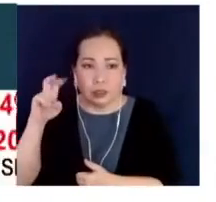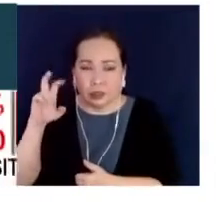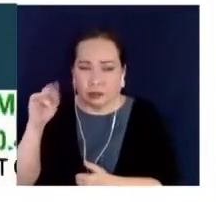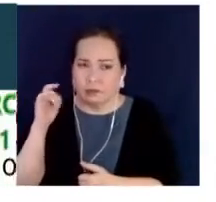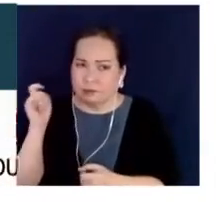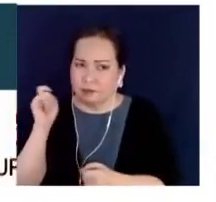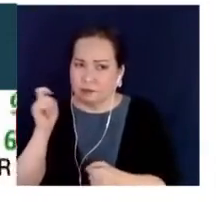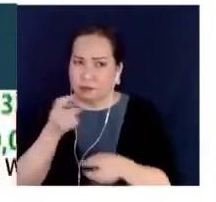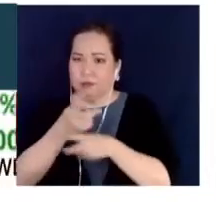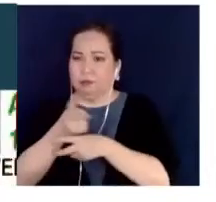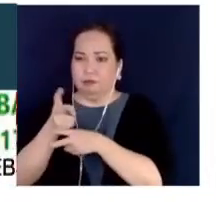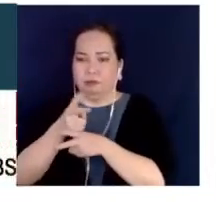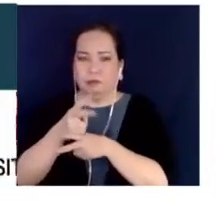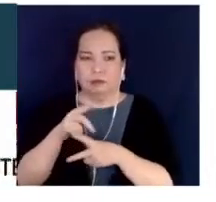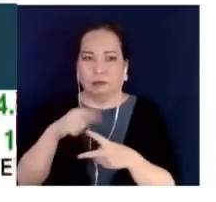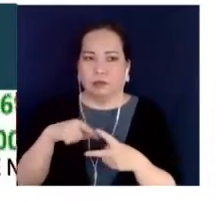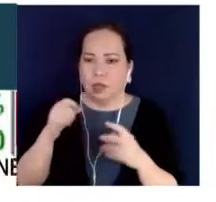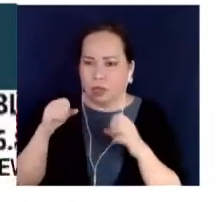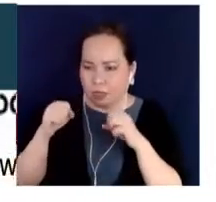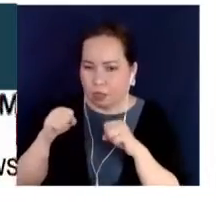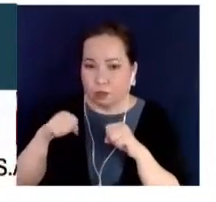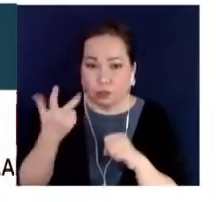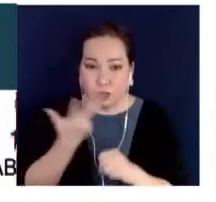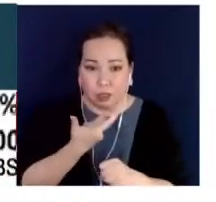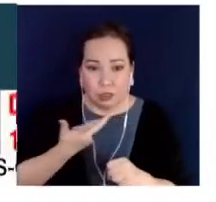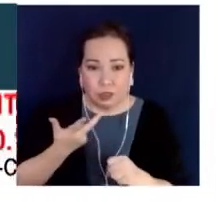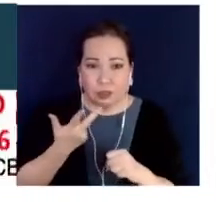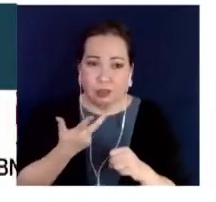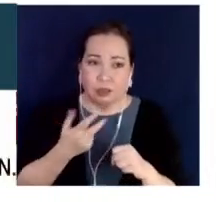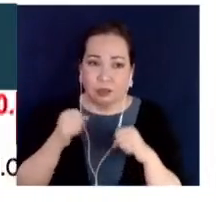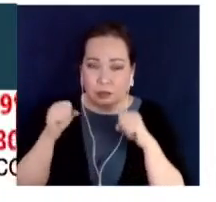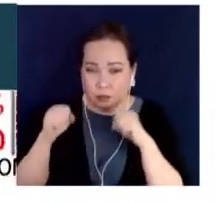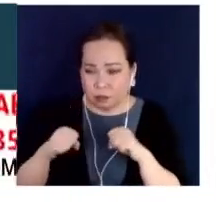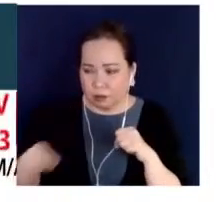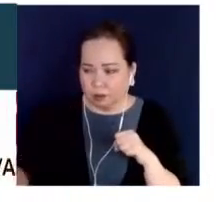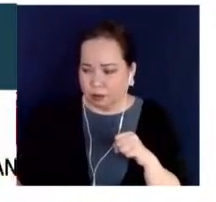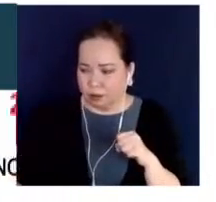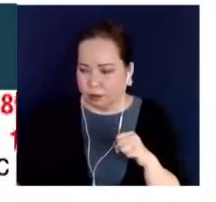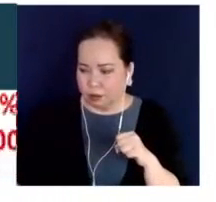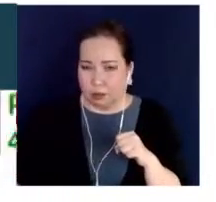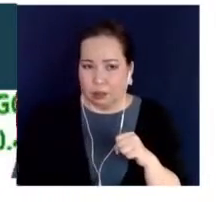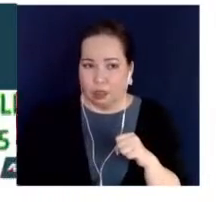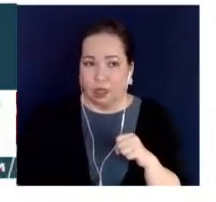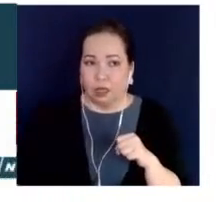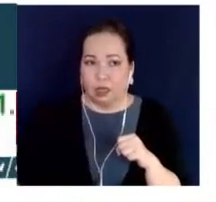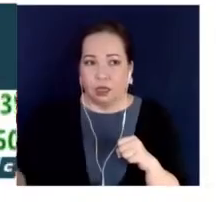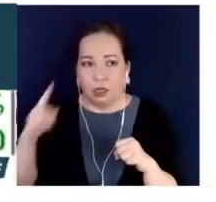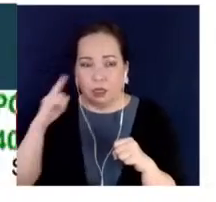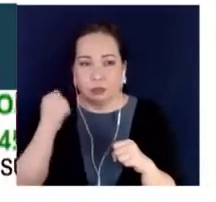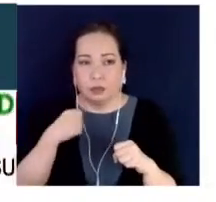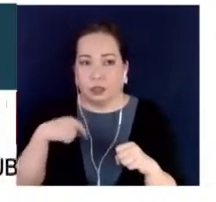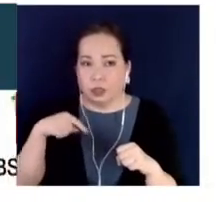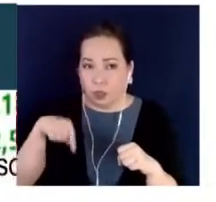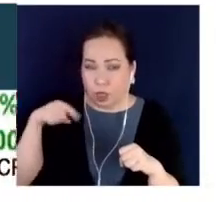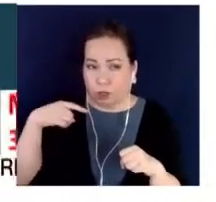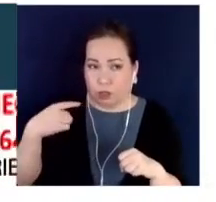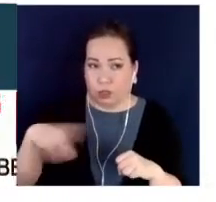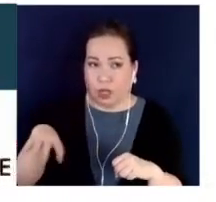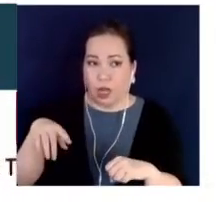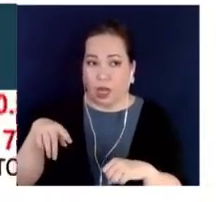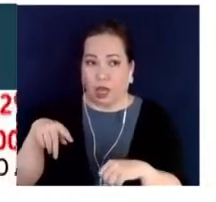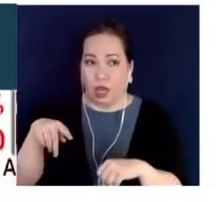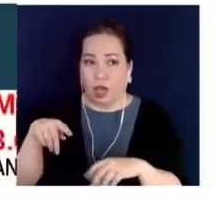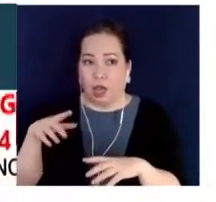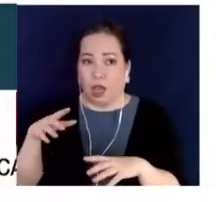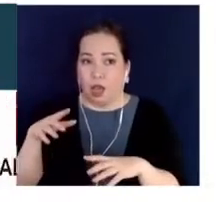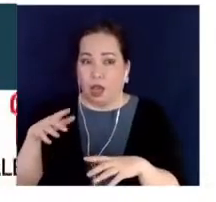And I have to say that we're the only country in the world that the private sector is buying vaccines. It's supporting the government as well. All right. So this announcement